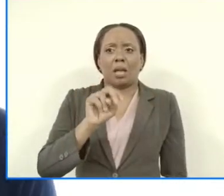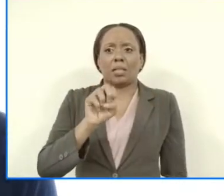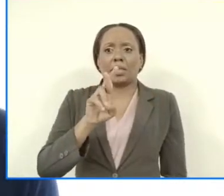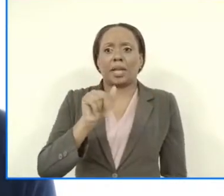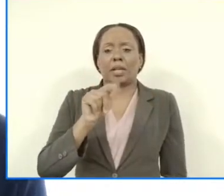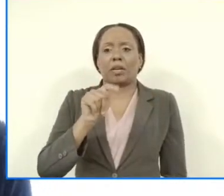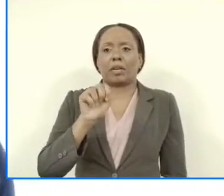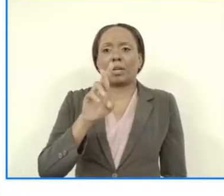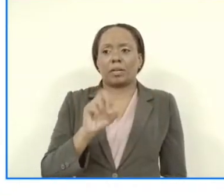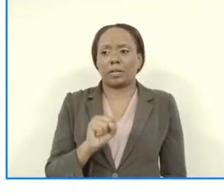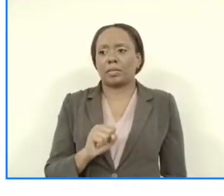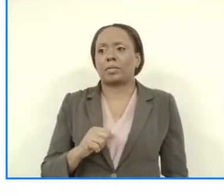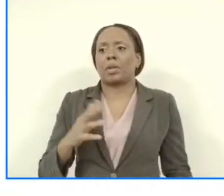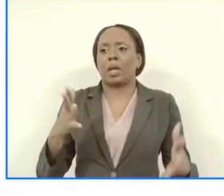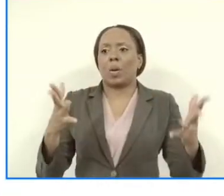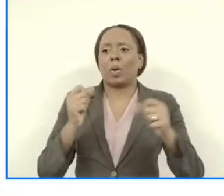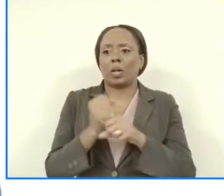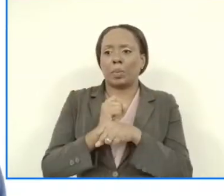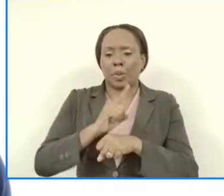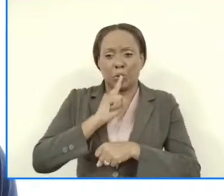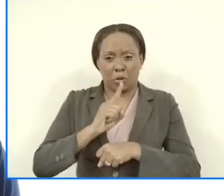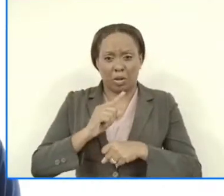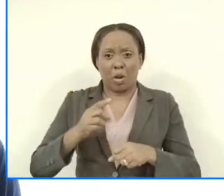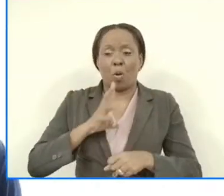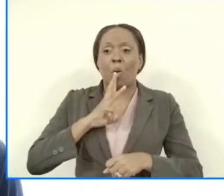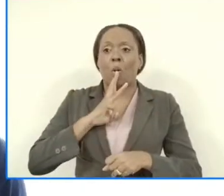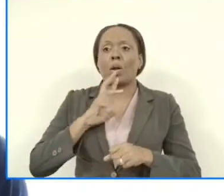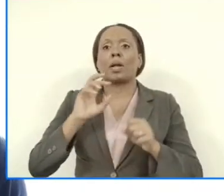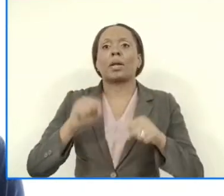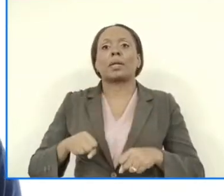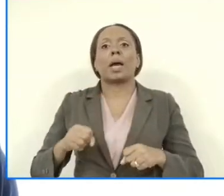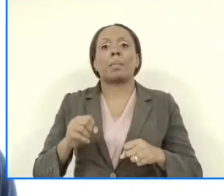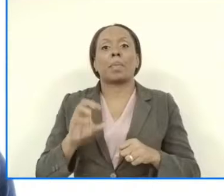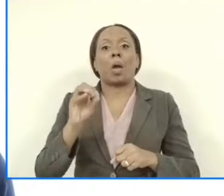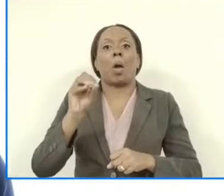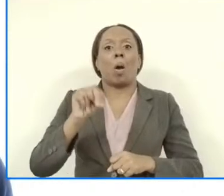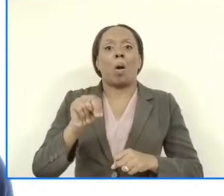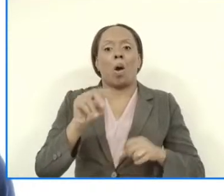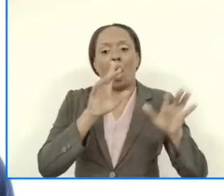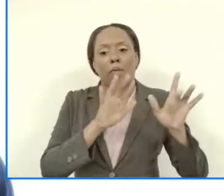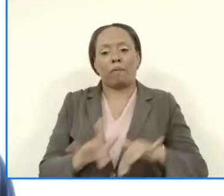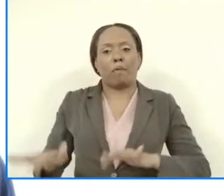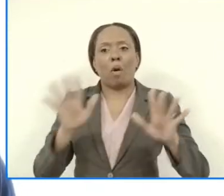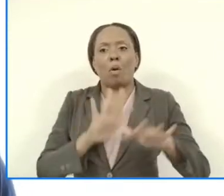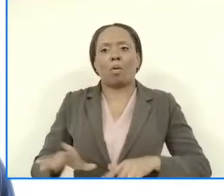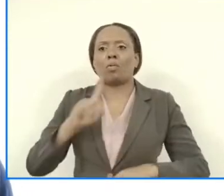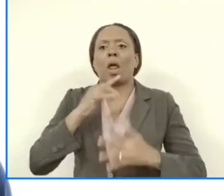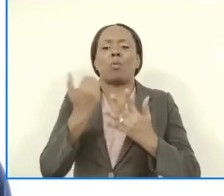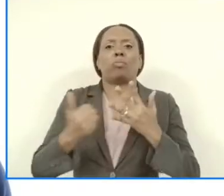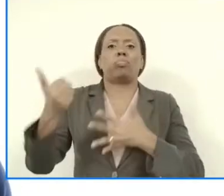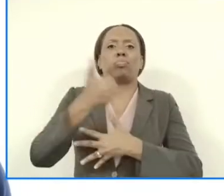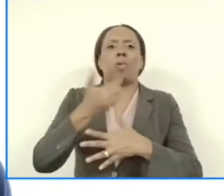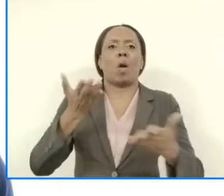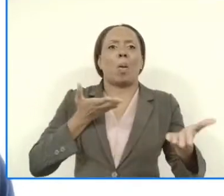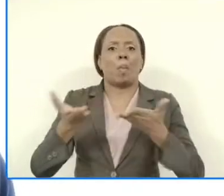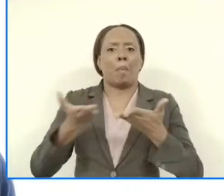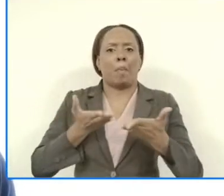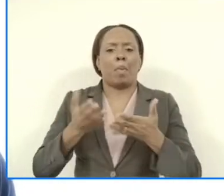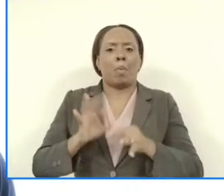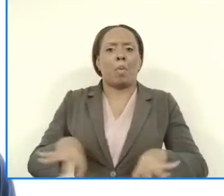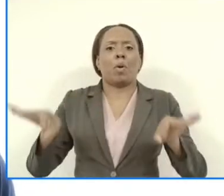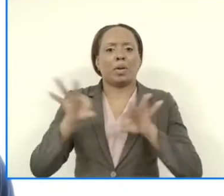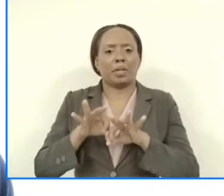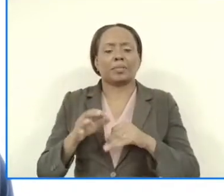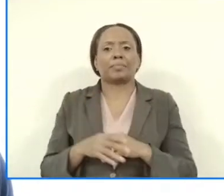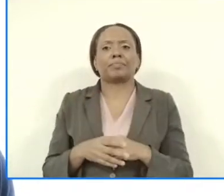to those so that the water can be restored. And so services like those are the top of the priority list. Then what we